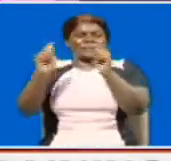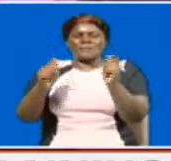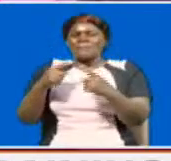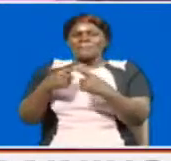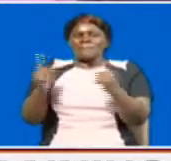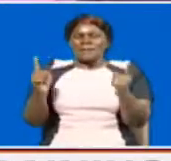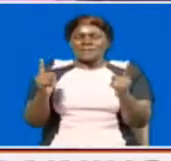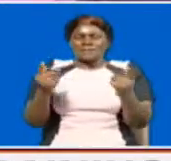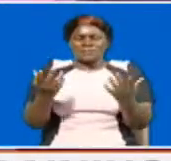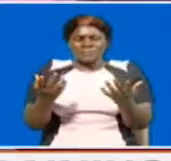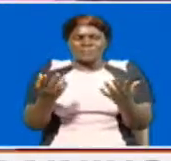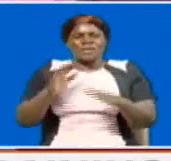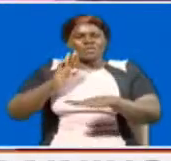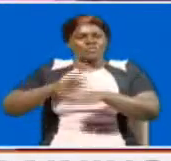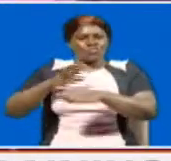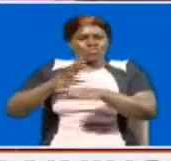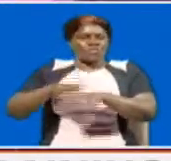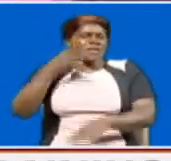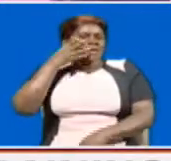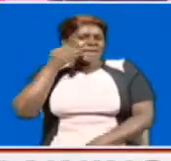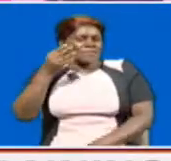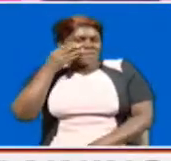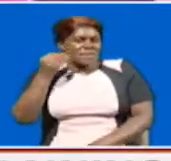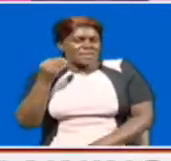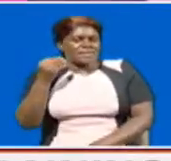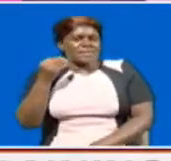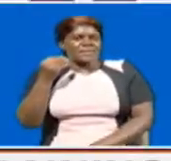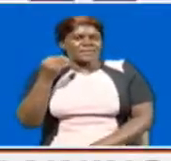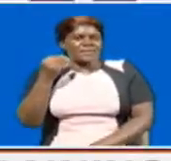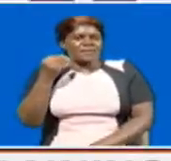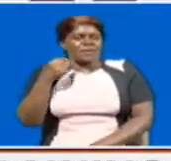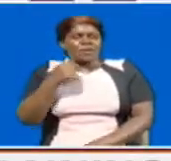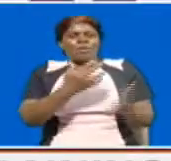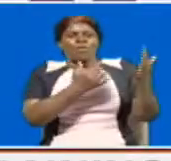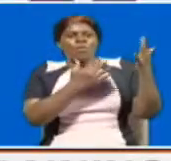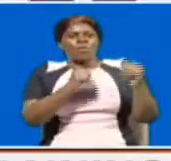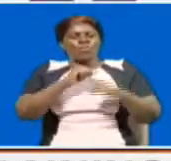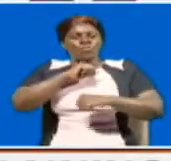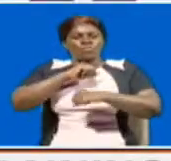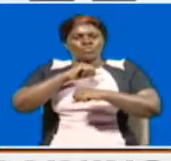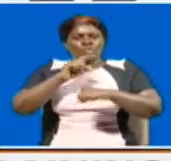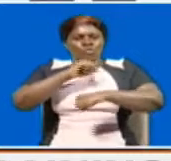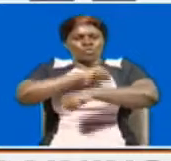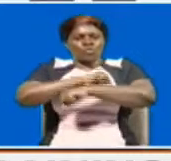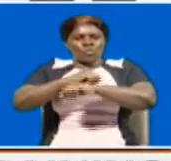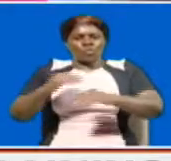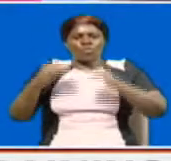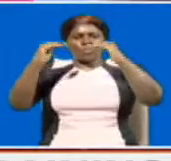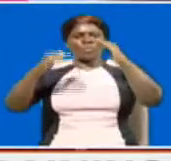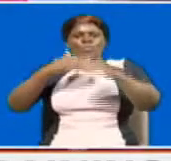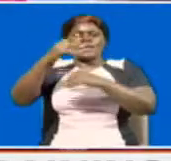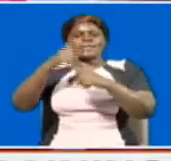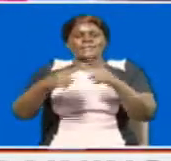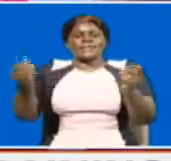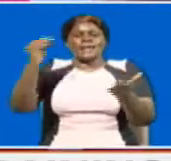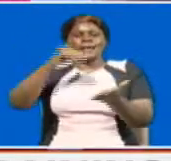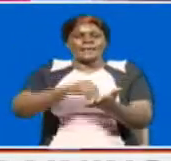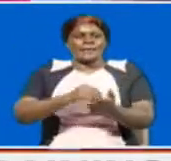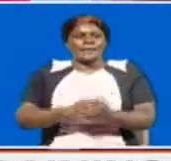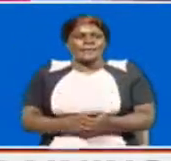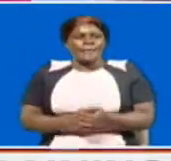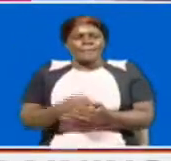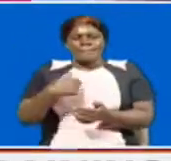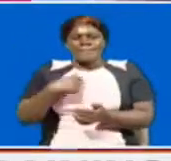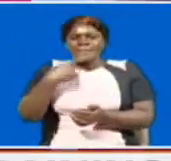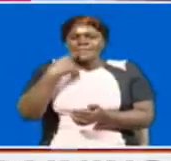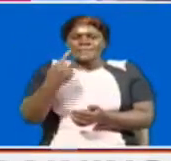but all in all, it was a good experience, and we hope for the school to qualify again next year. What I can